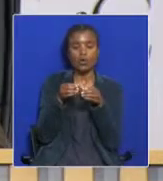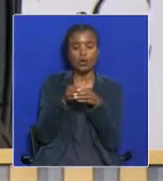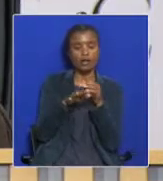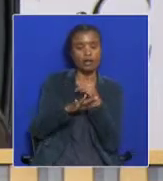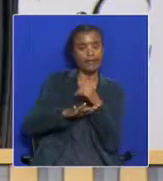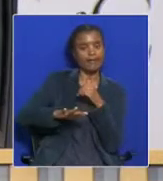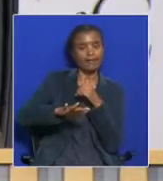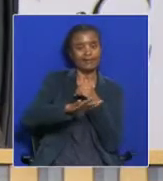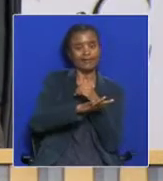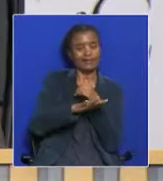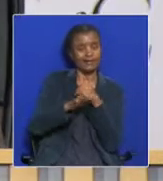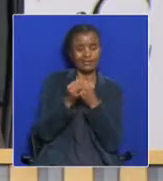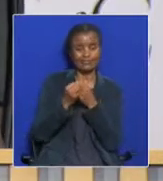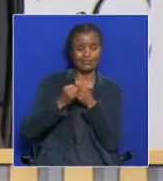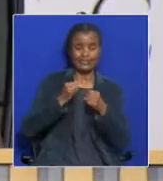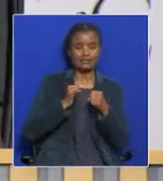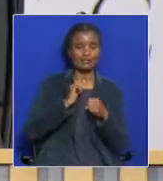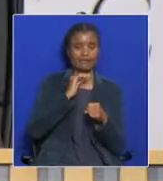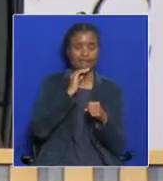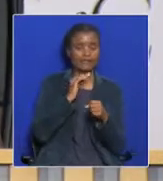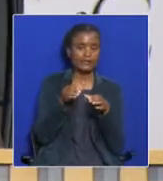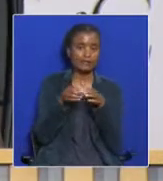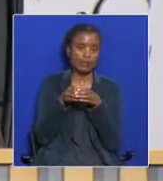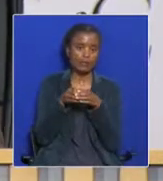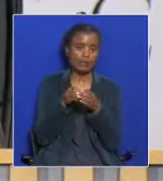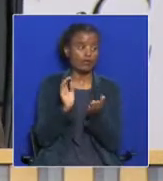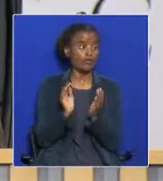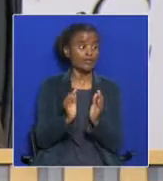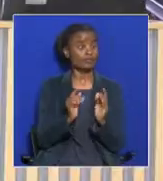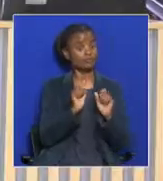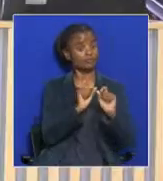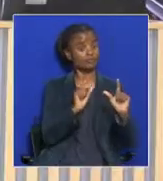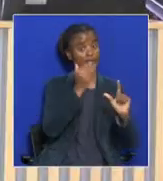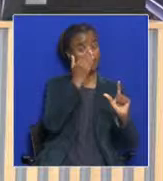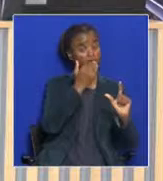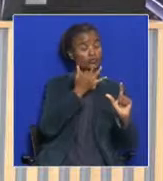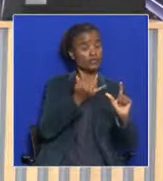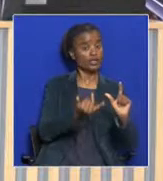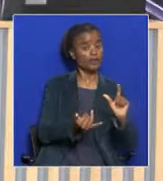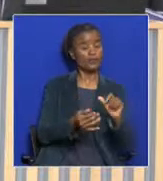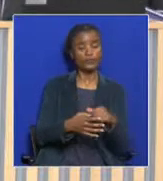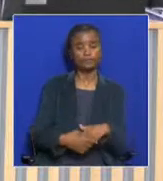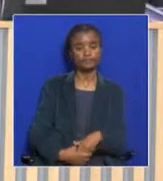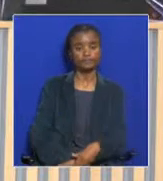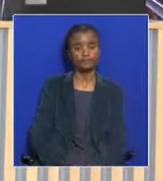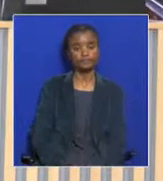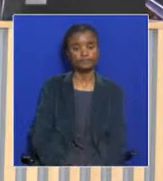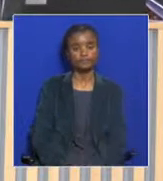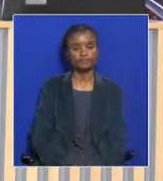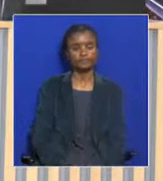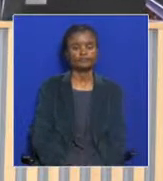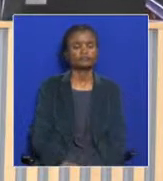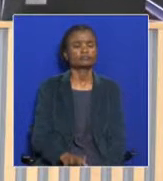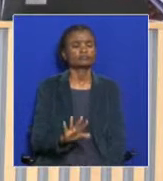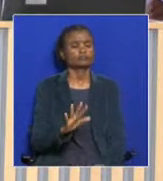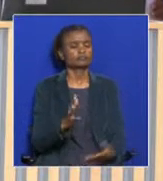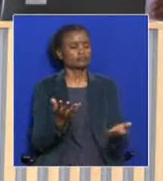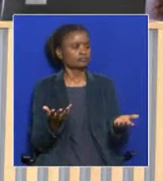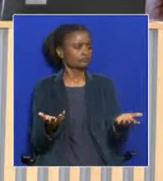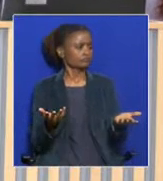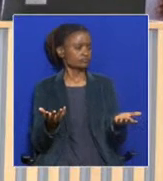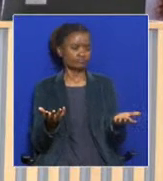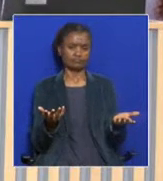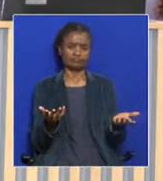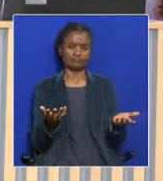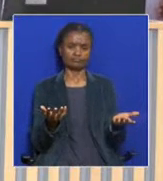as compared to this. Chair. How much more congested can it be? These